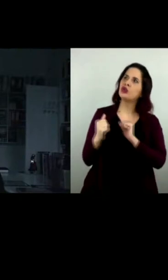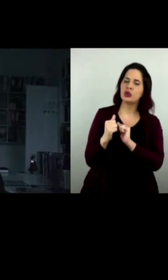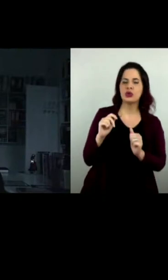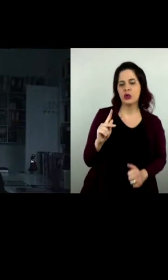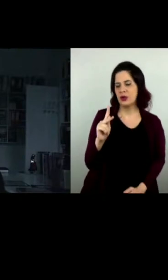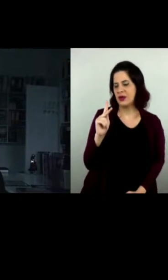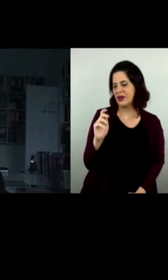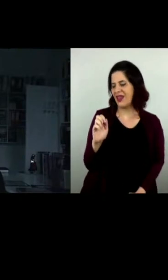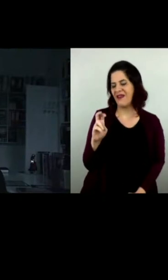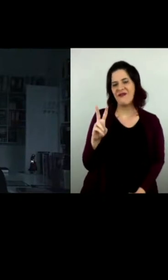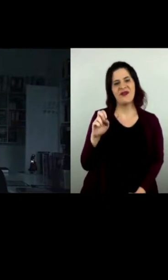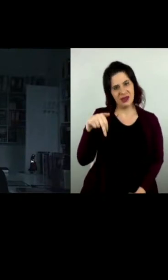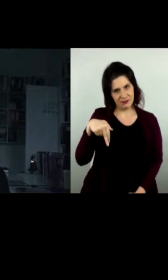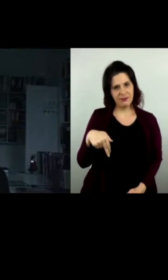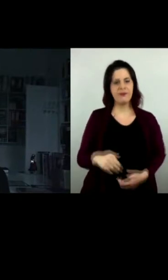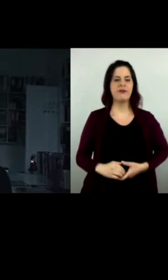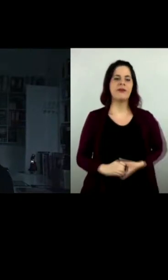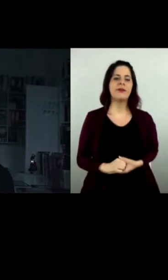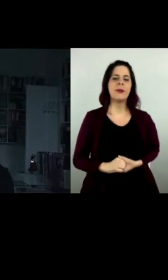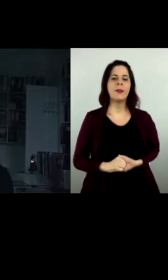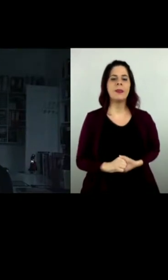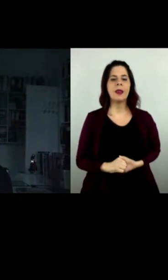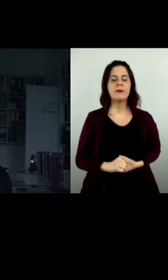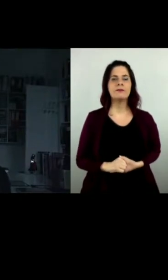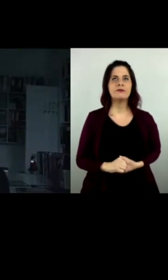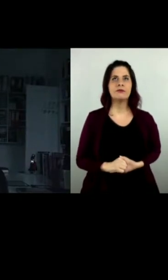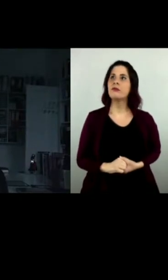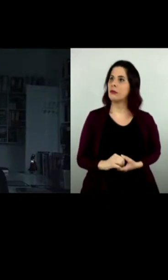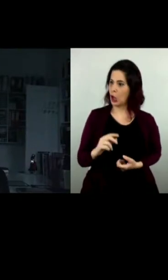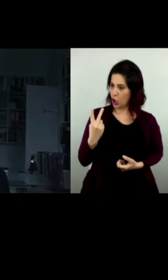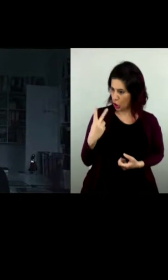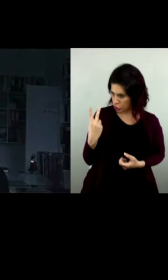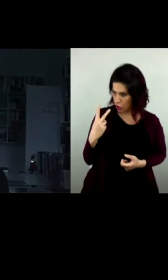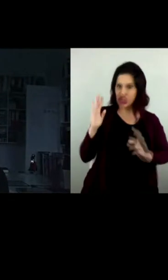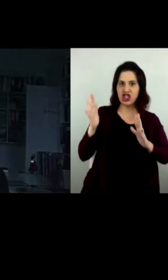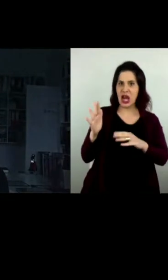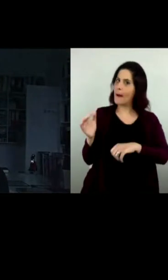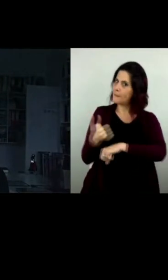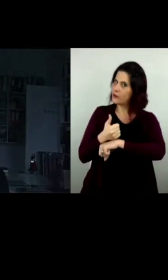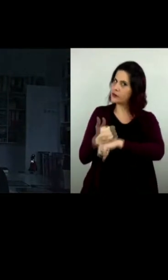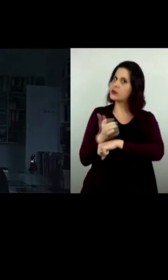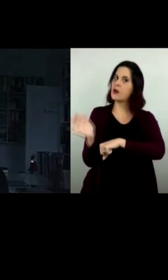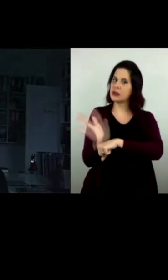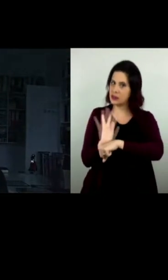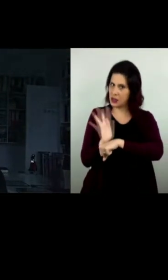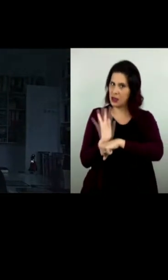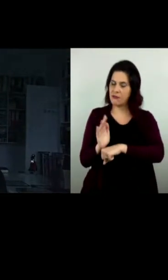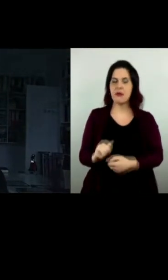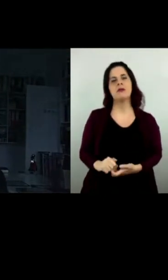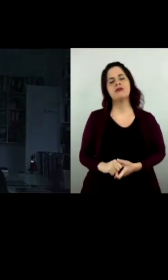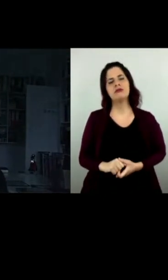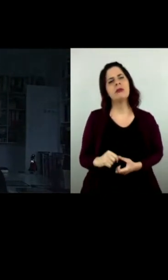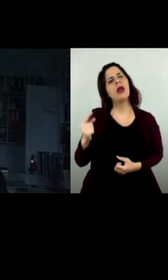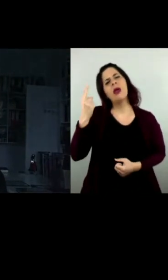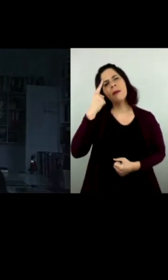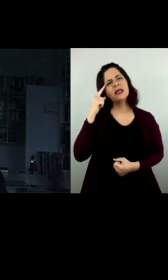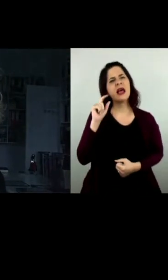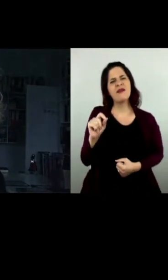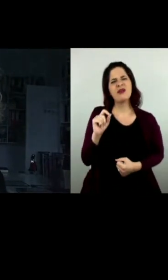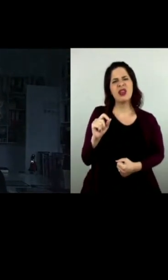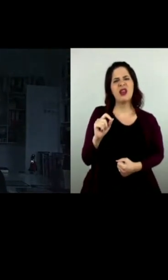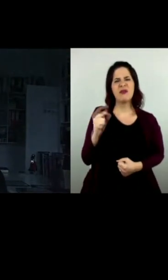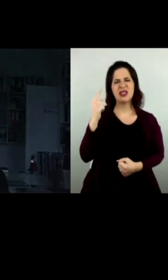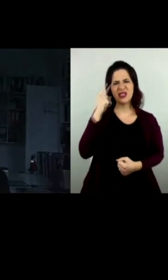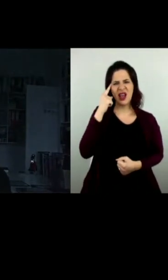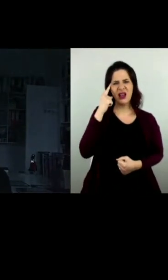idea was to, because we were already filmmakers, and the idea was to not talk about documentary from a theoretical point